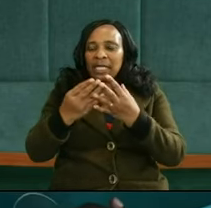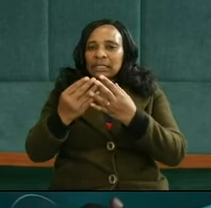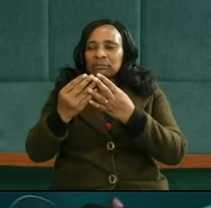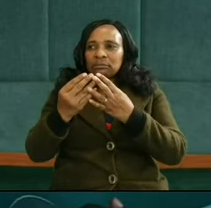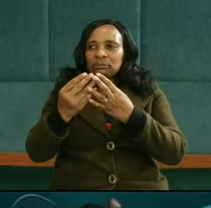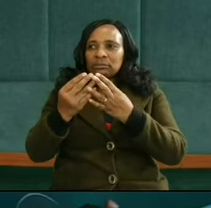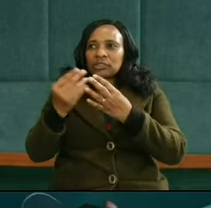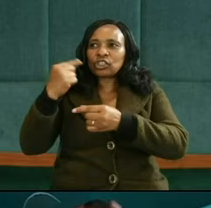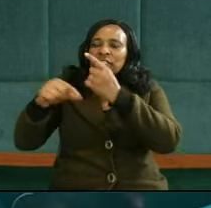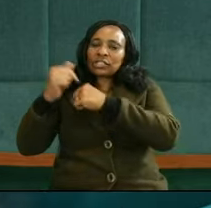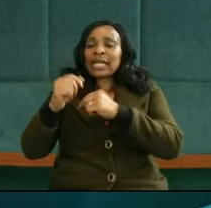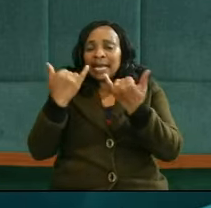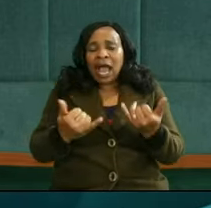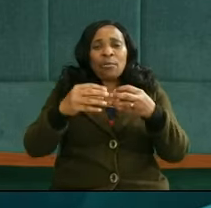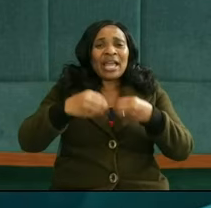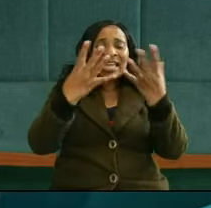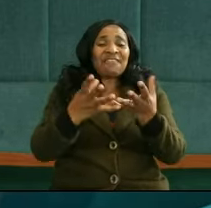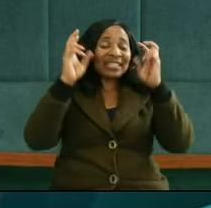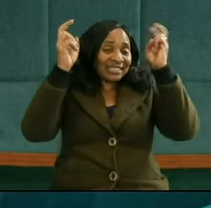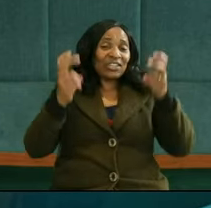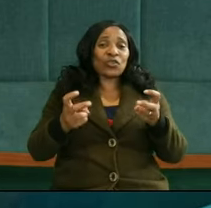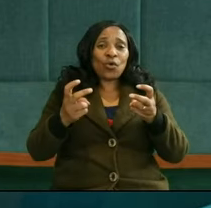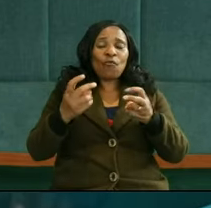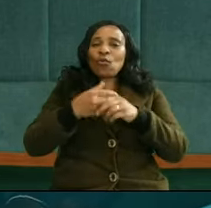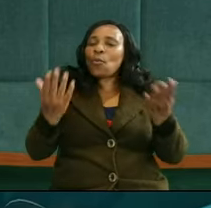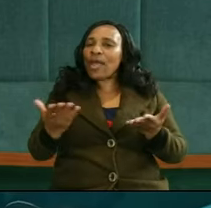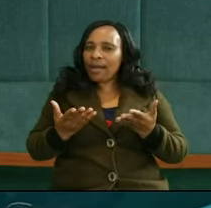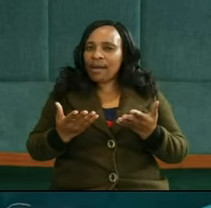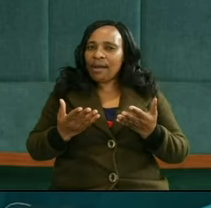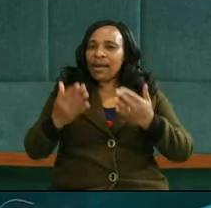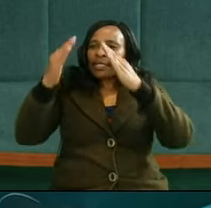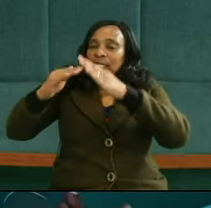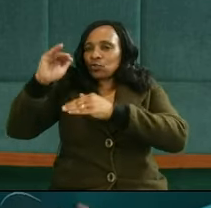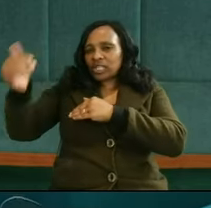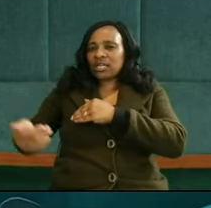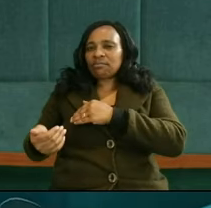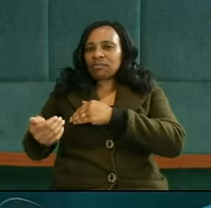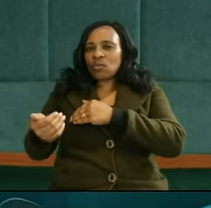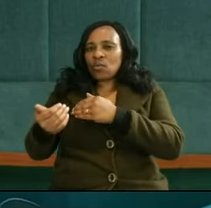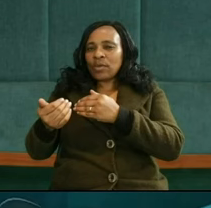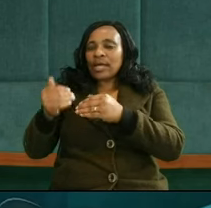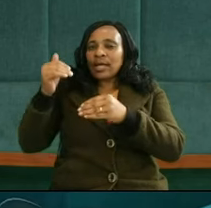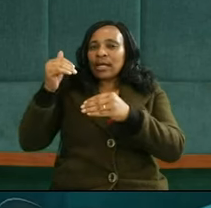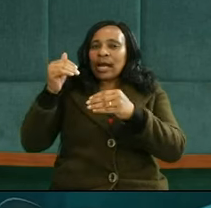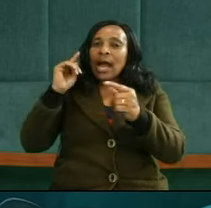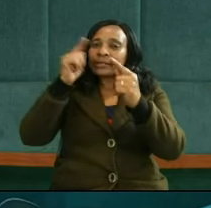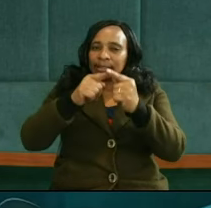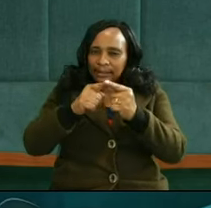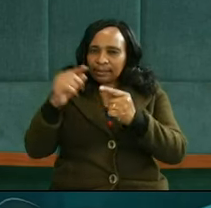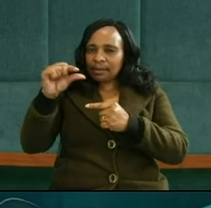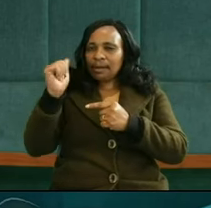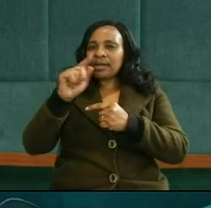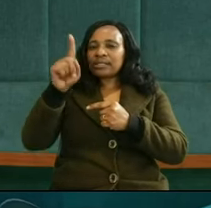mission. I have given it the title "From Jerusalem to Gaza," because on